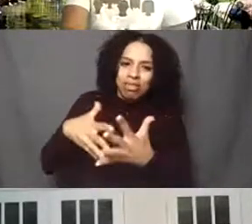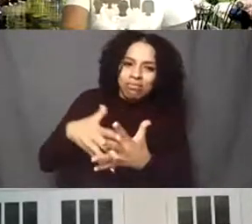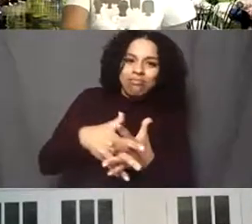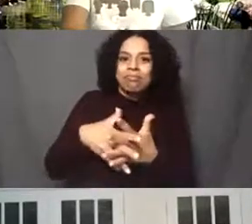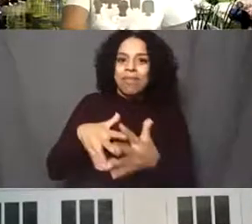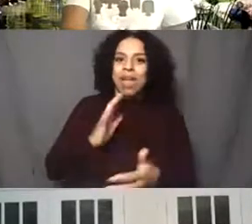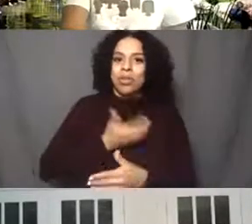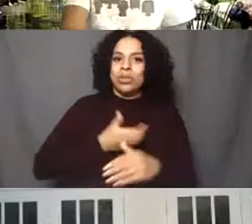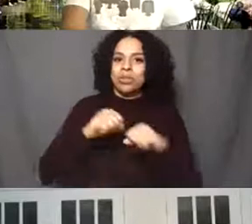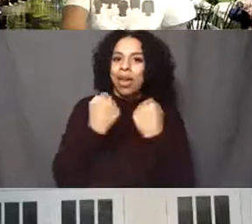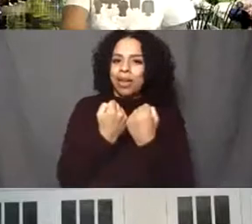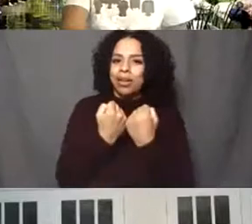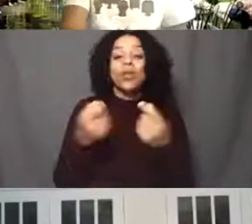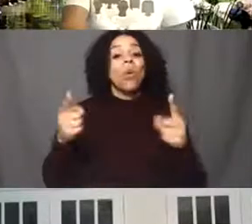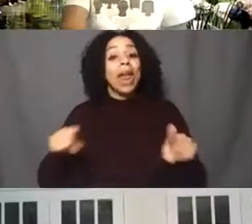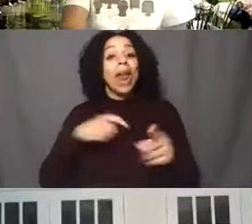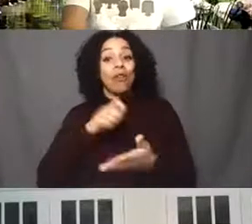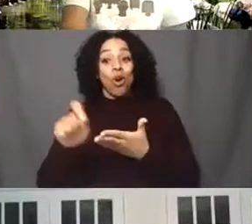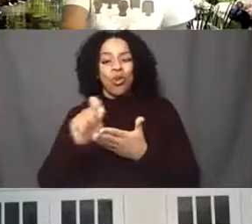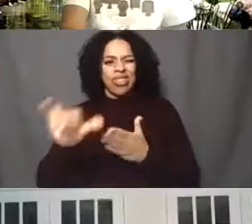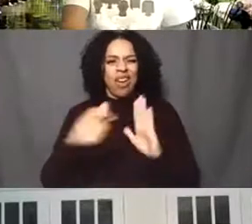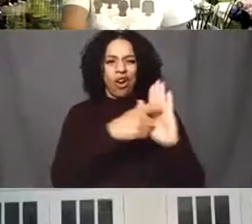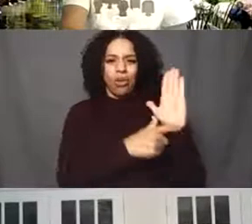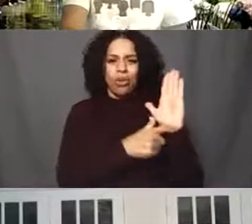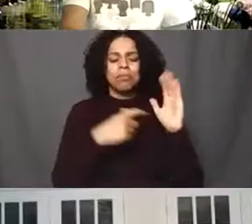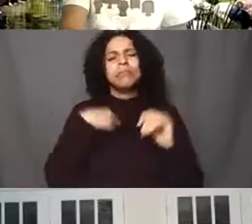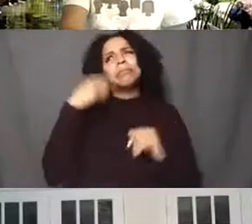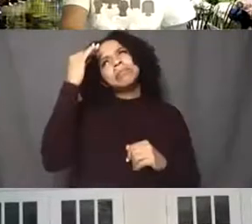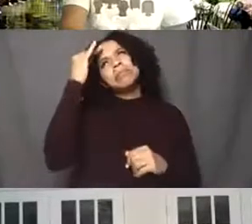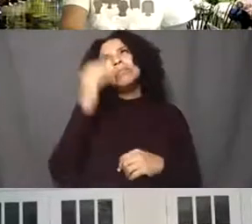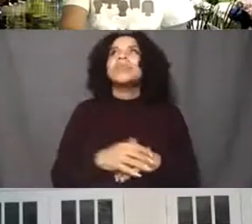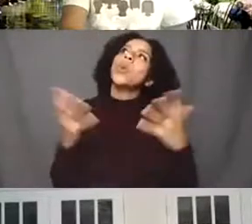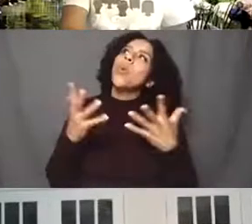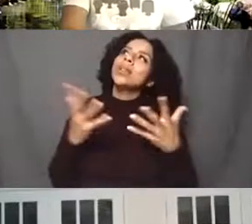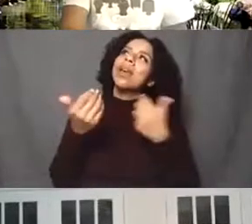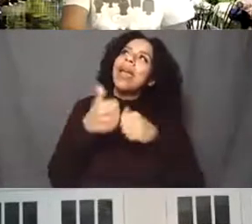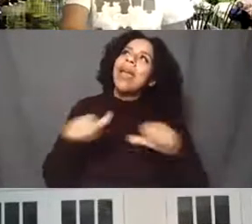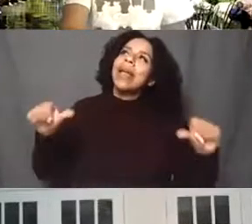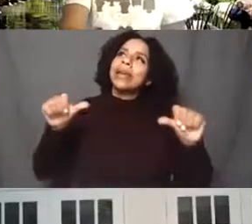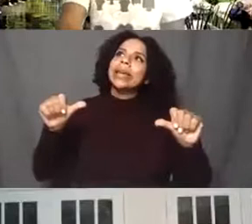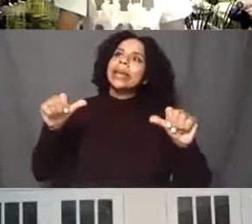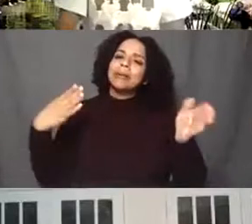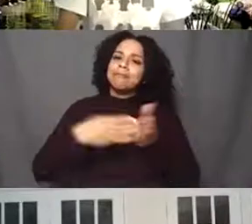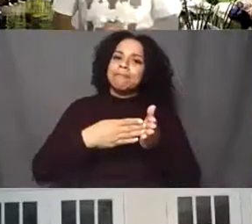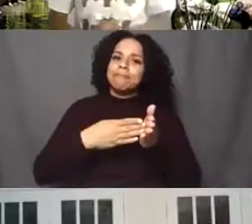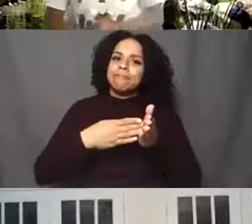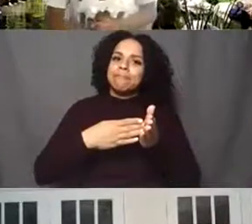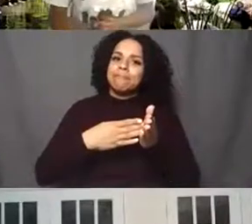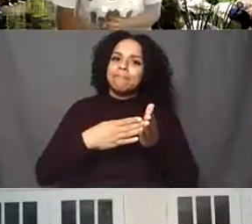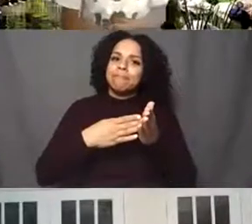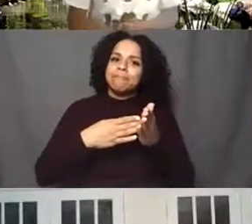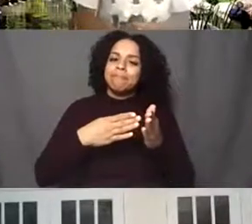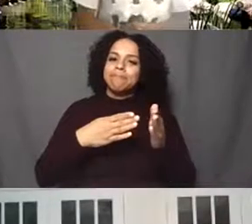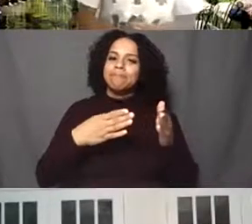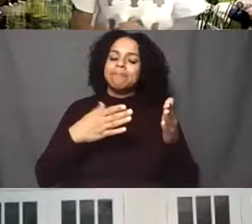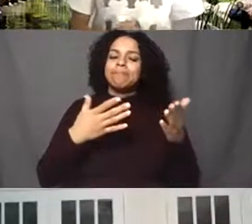I set up in my head, what is every argument I've ever heard against reparations, and how can I find and outlay the facts